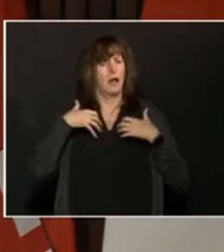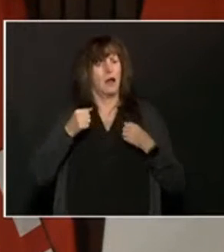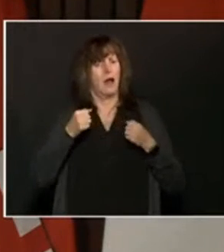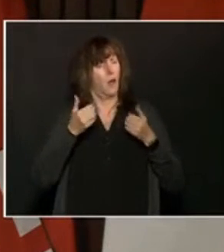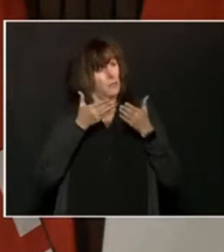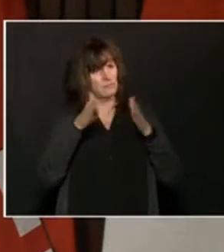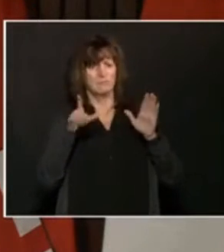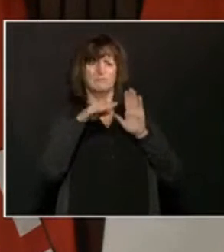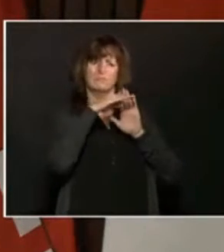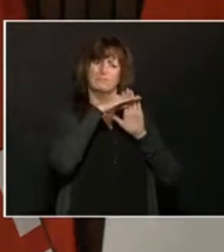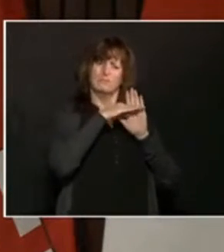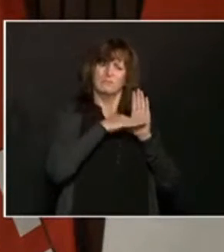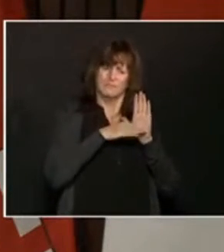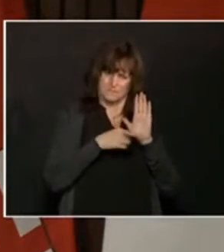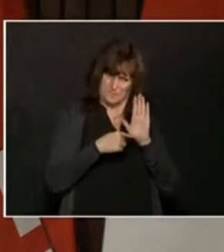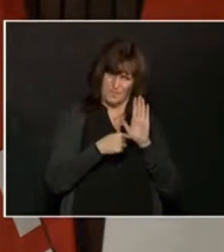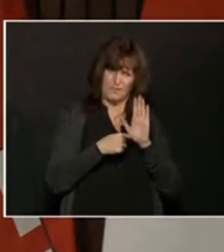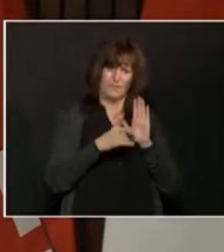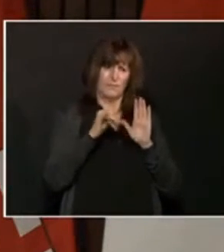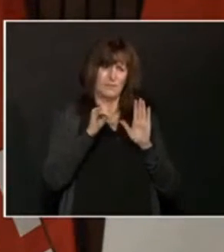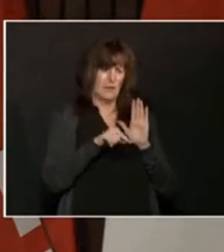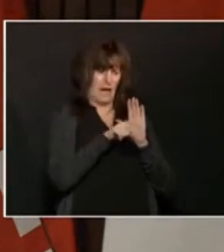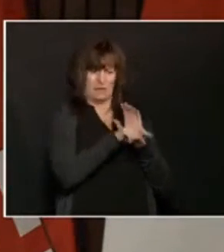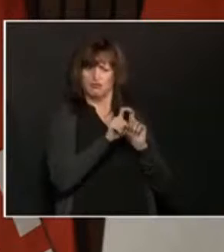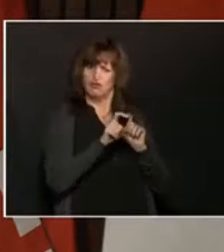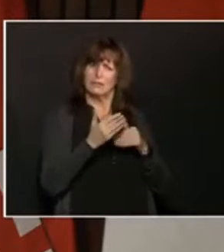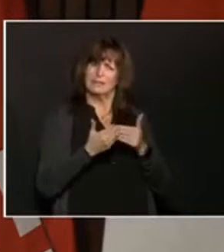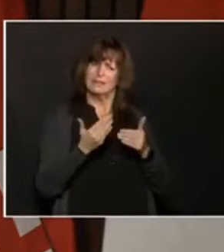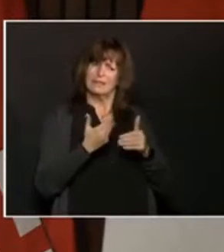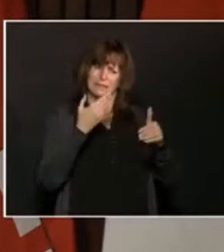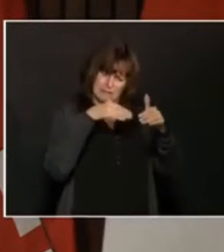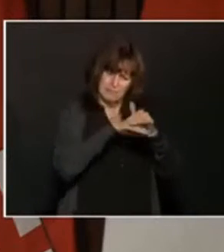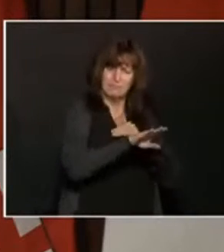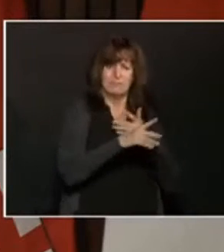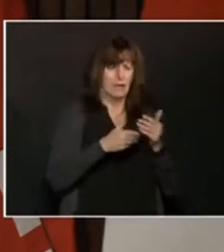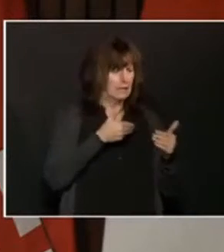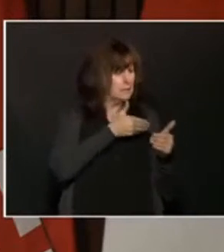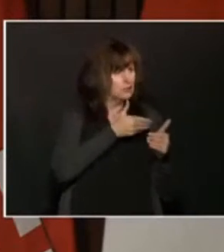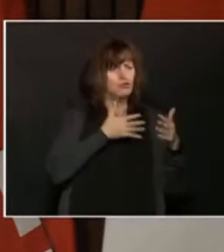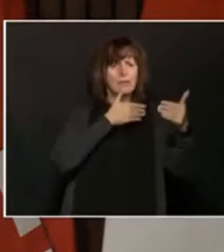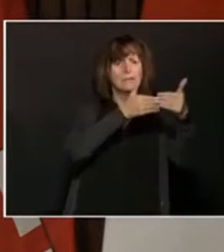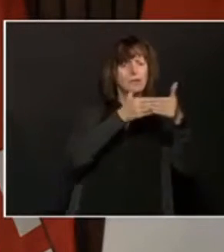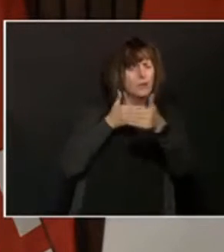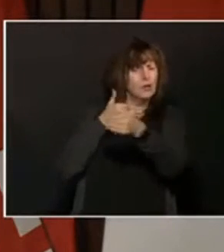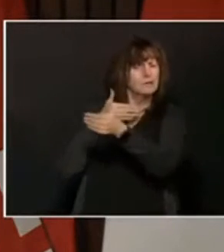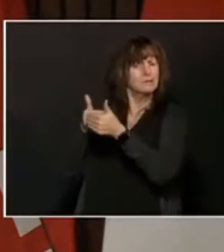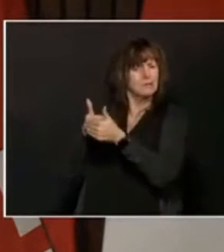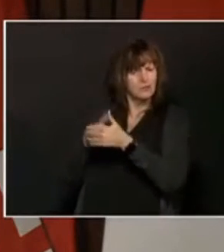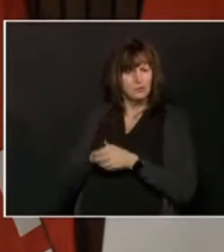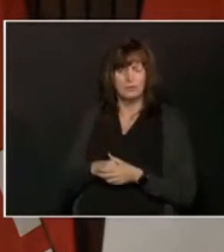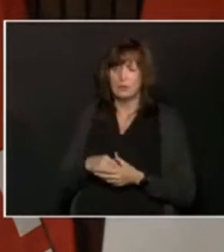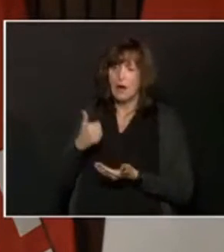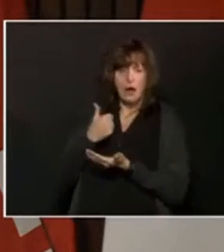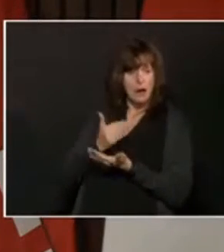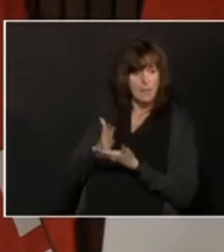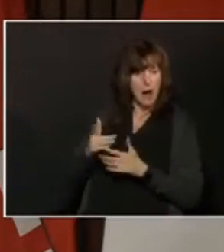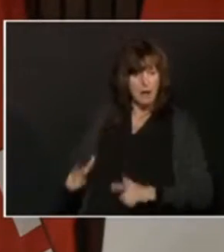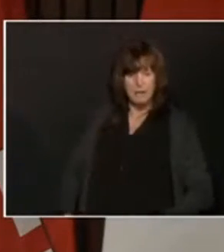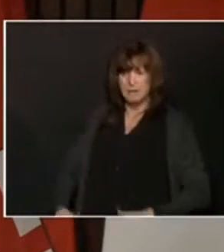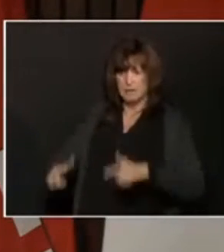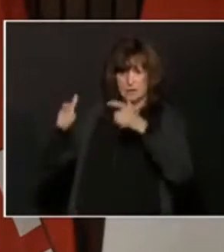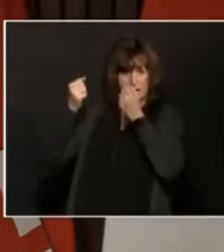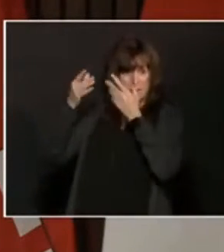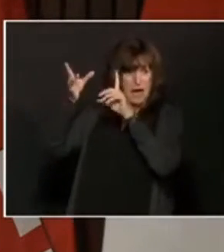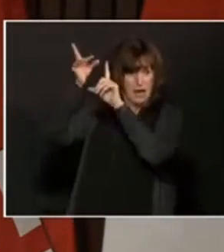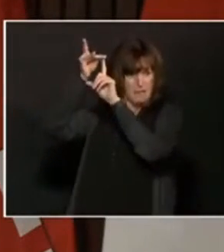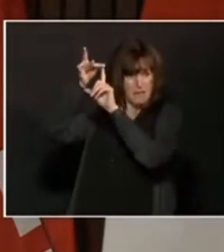for people to get to the testing, so that it is next door to apartments where there's high rates of infection, that it's in community